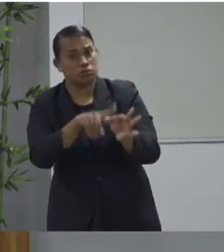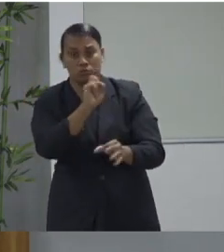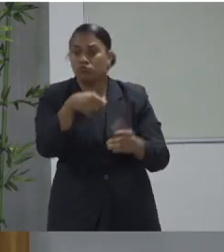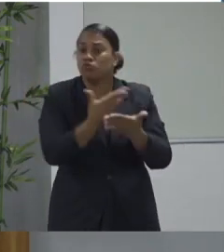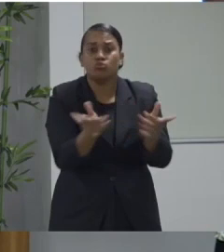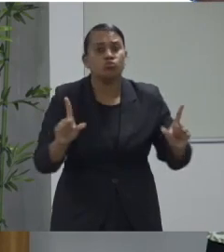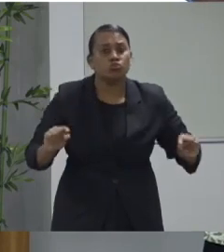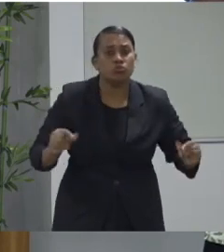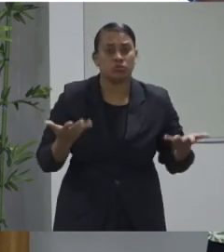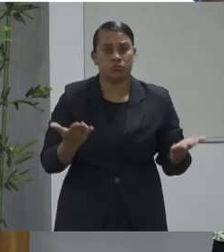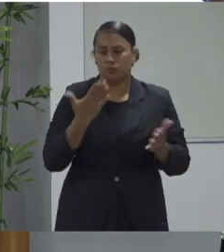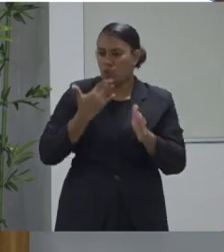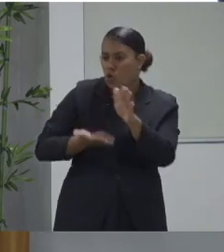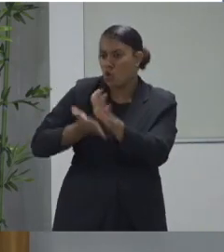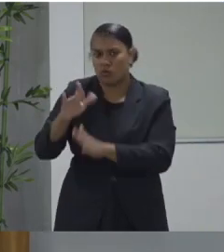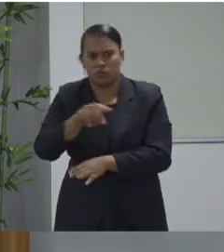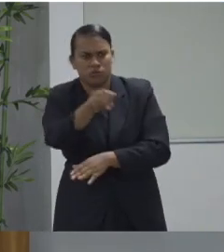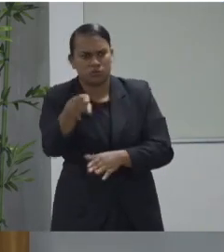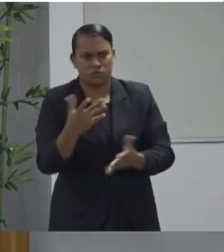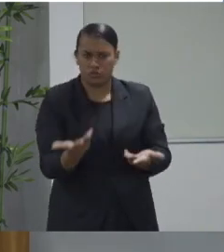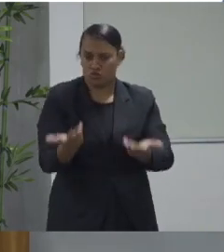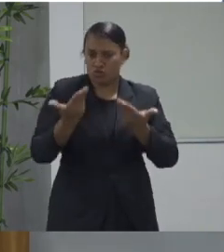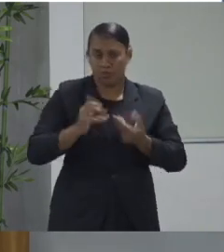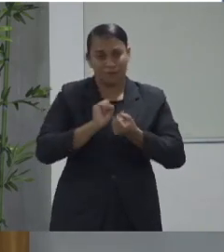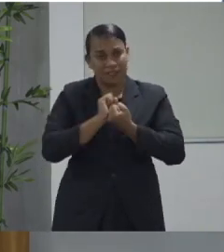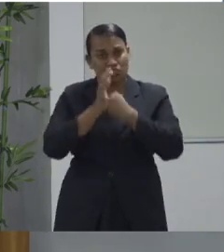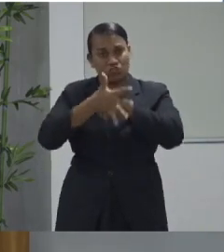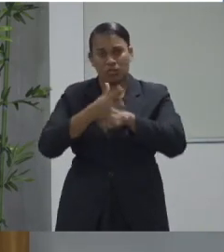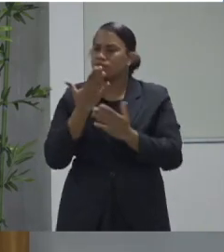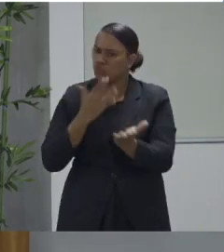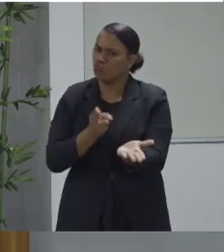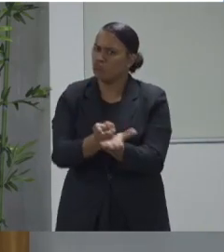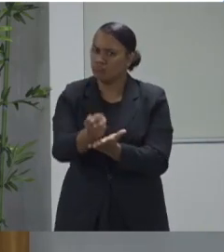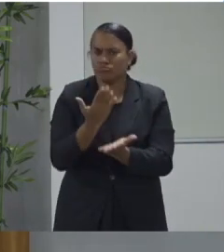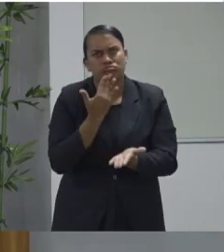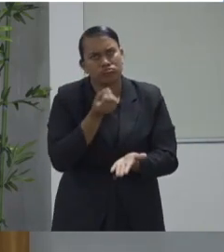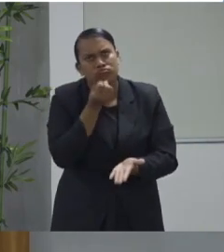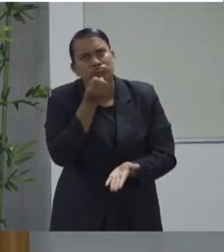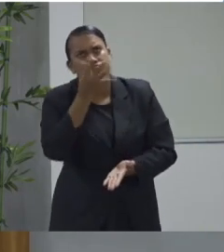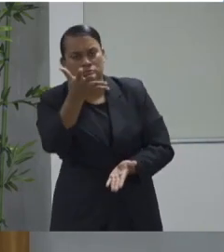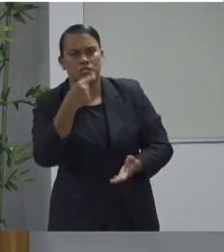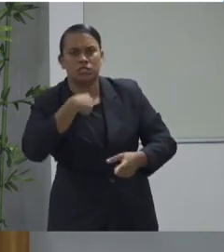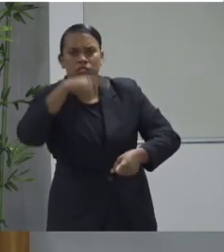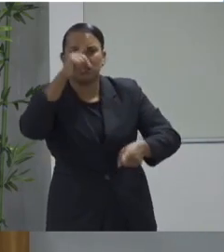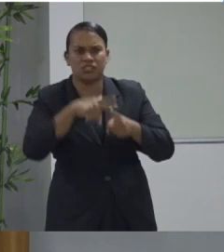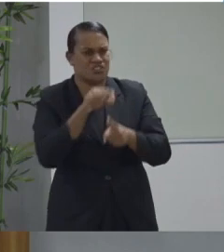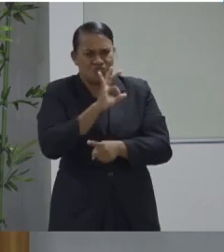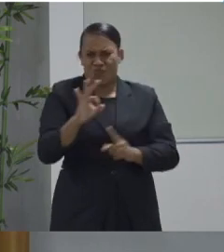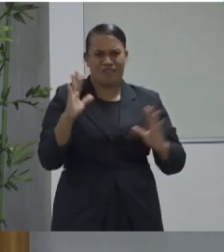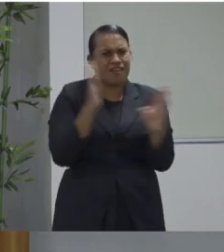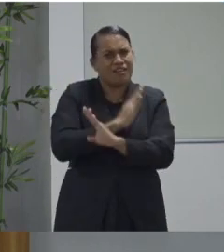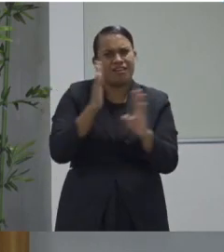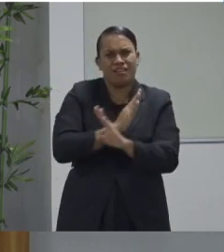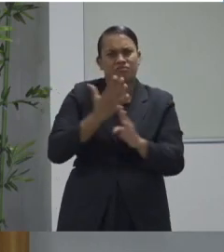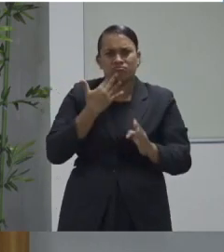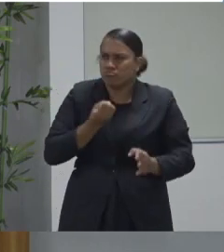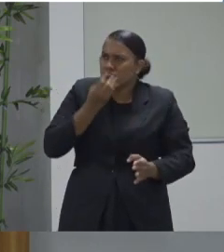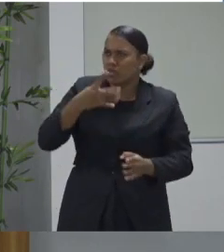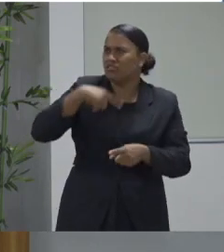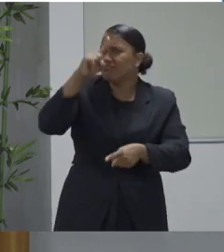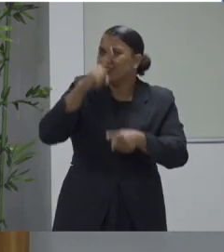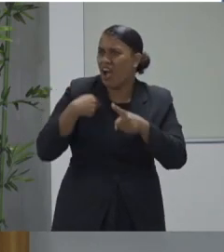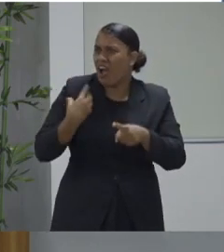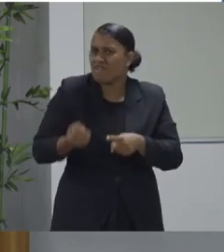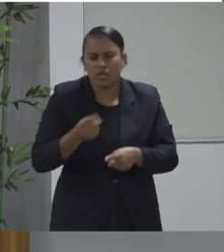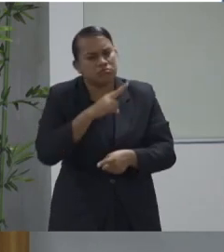the COVID-19, please tell the truth. Don't hide details. A detail you withhold